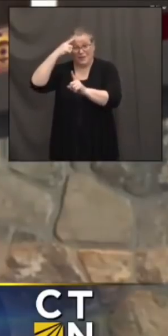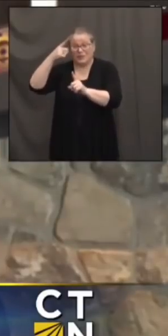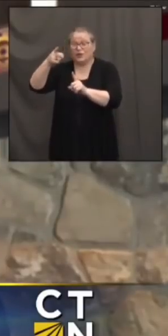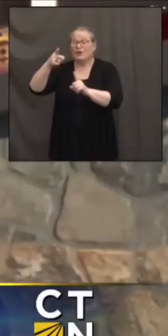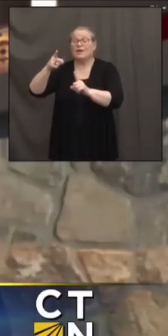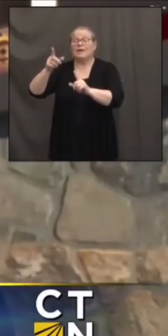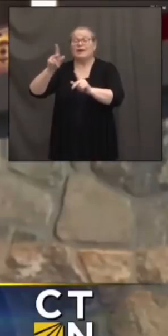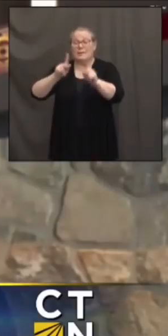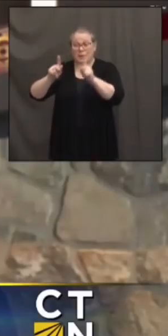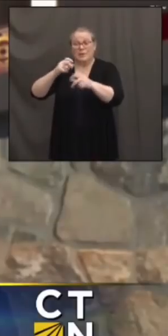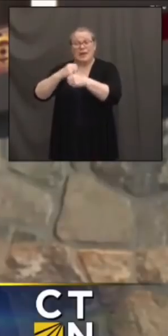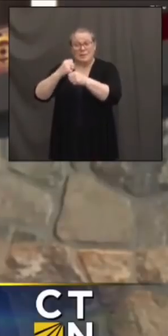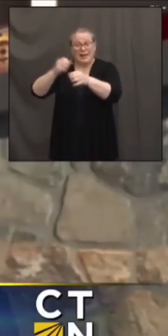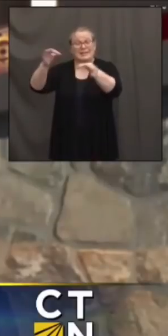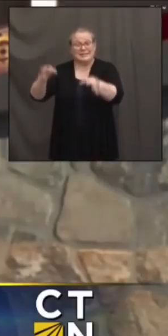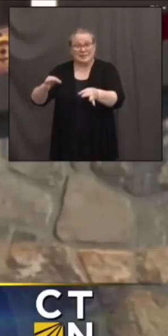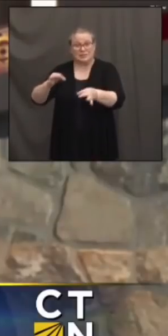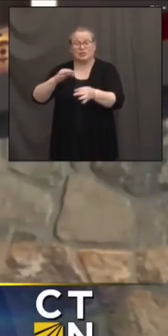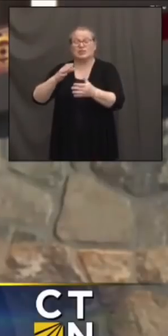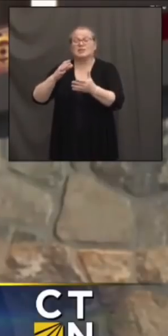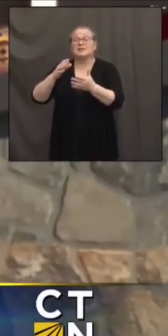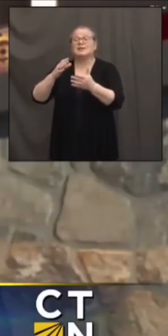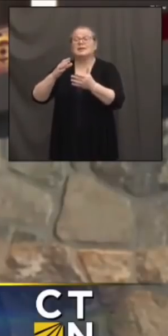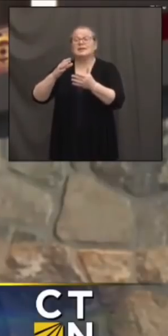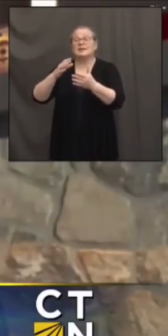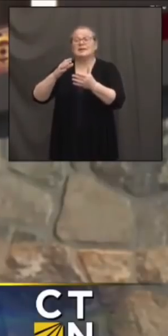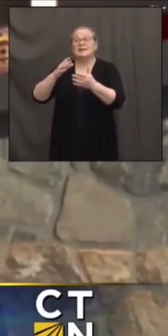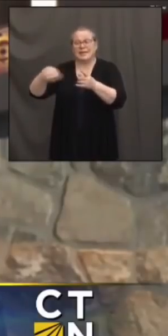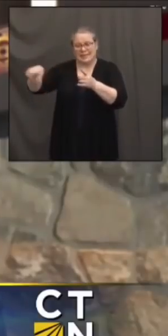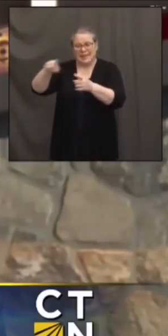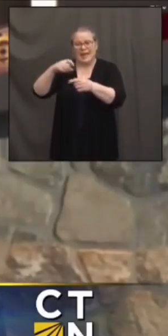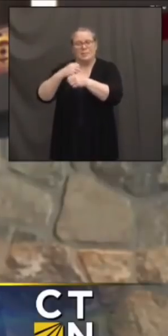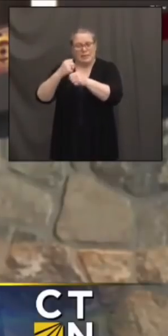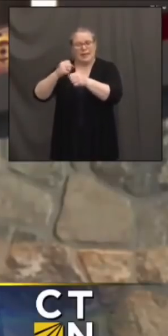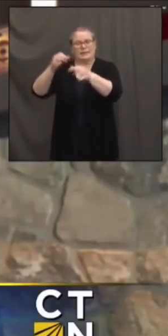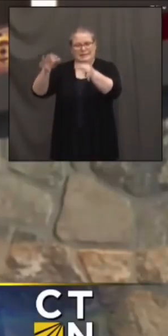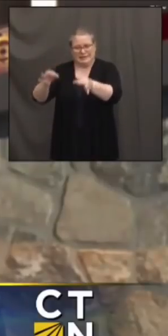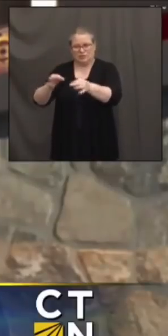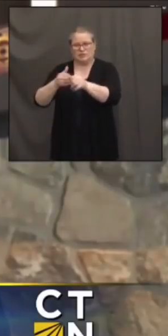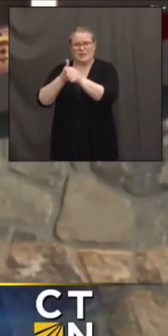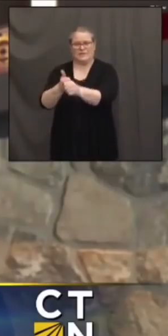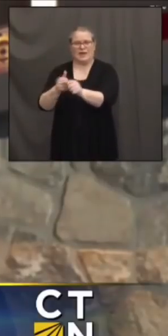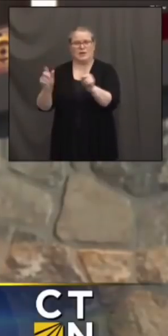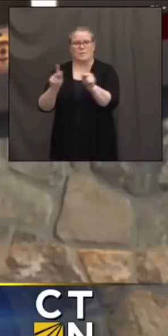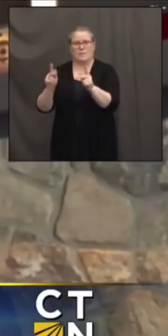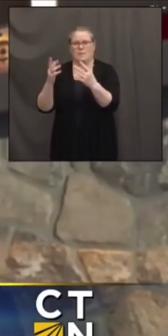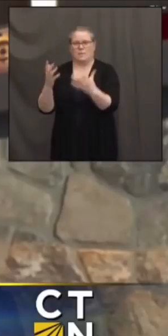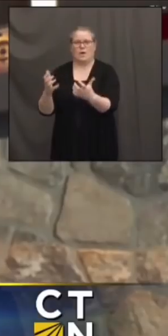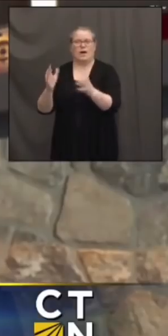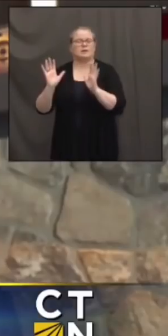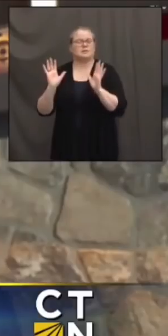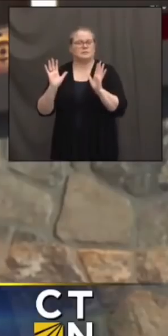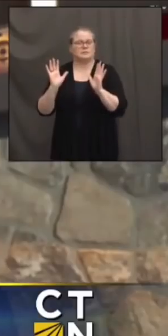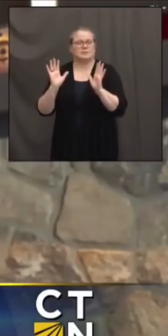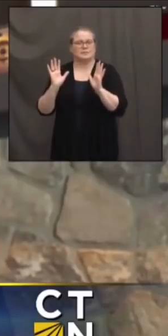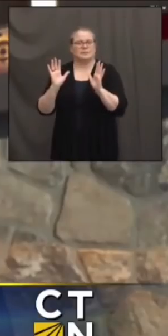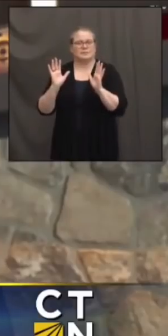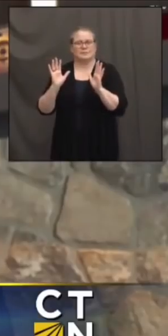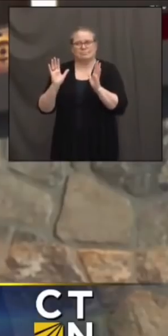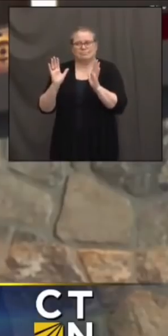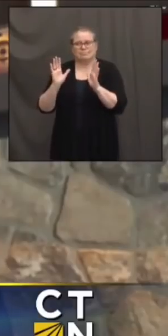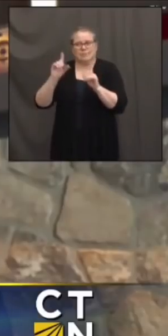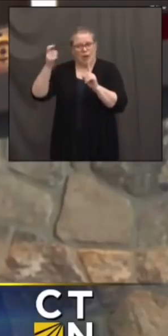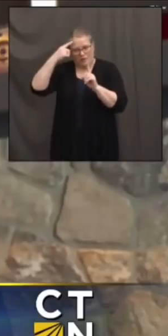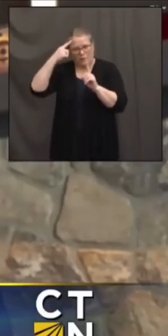policymakers end up fashioning policy that has to conform to the aspirations of people and the aspirations of the governed. You can't be